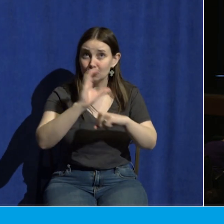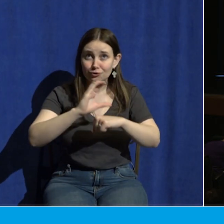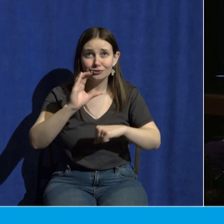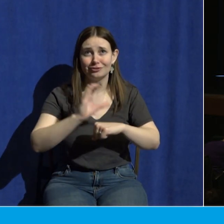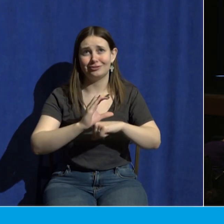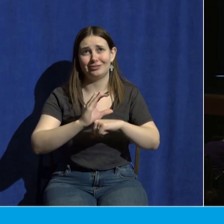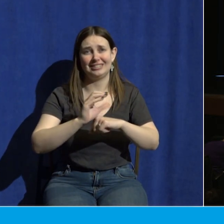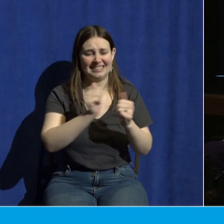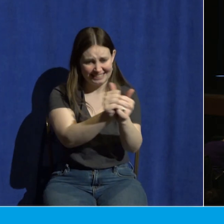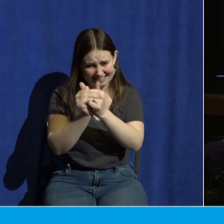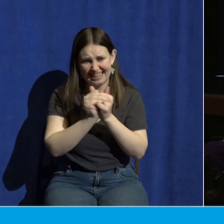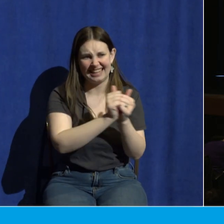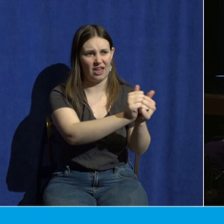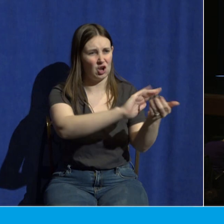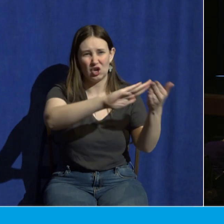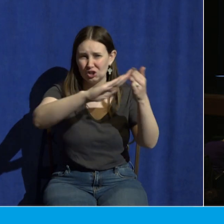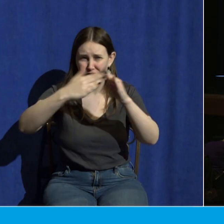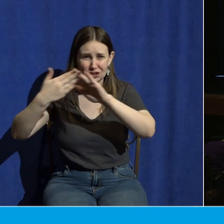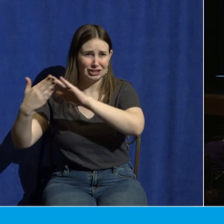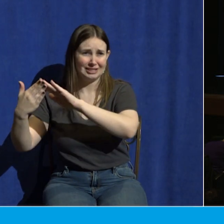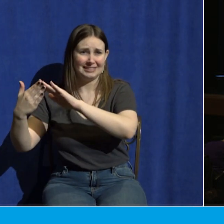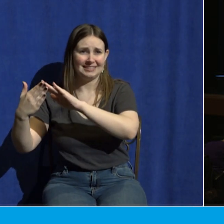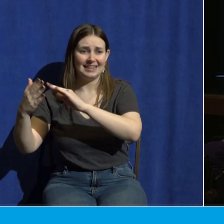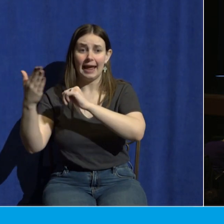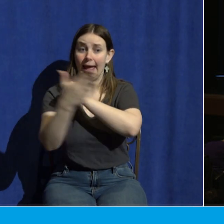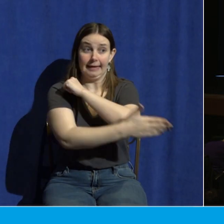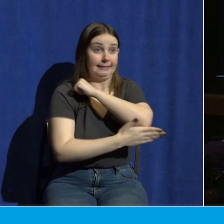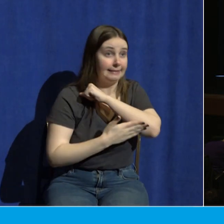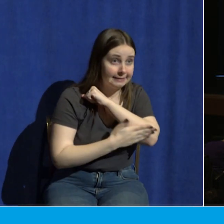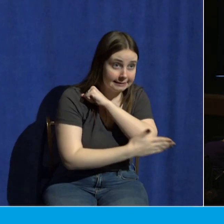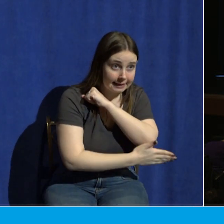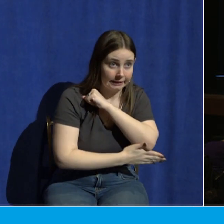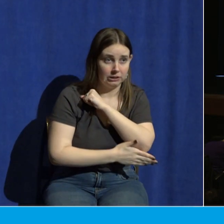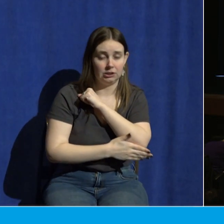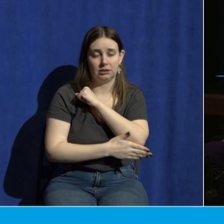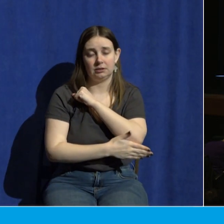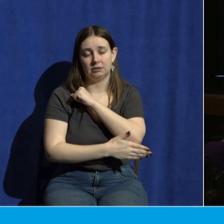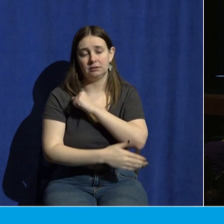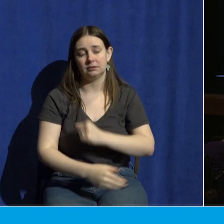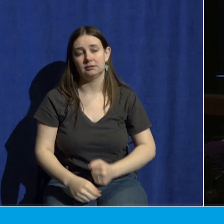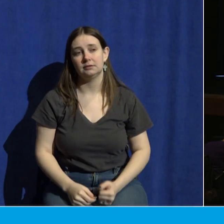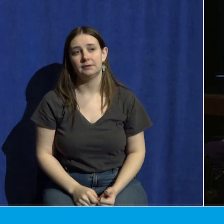all across our city and among the nations.